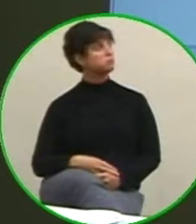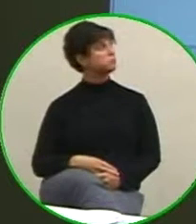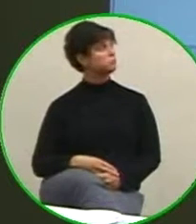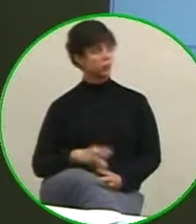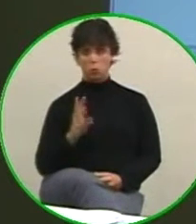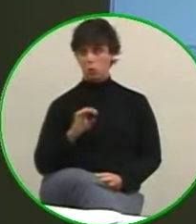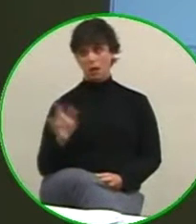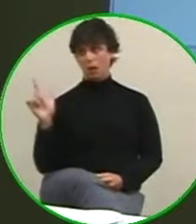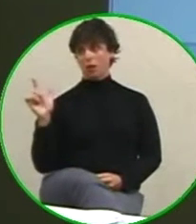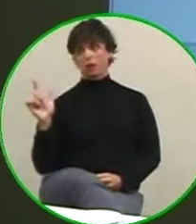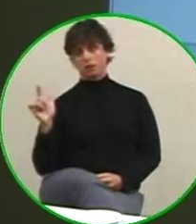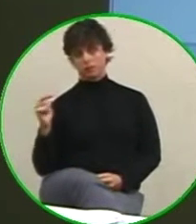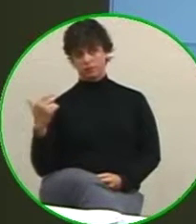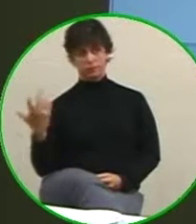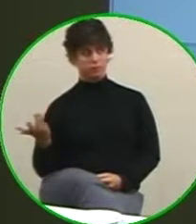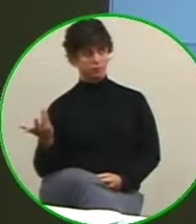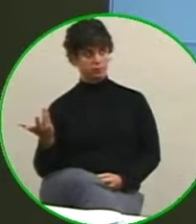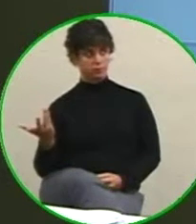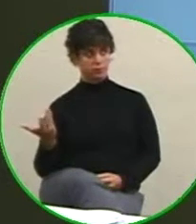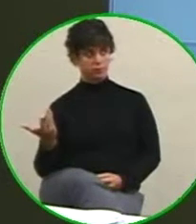Well,